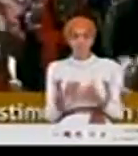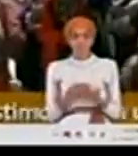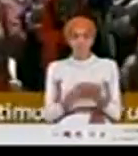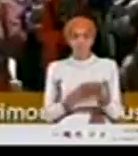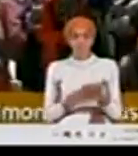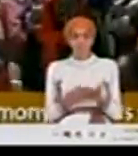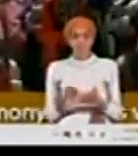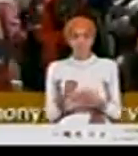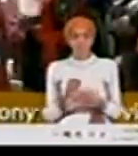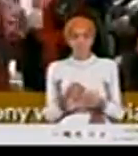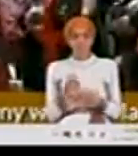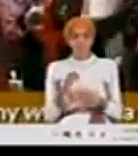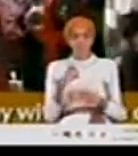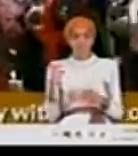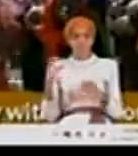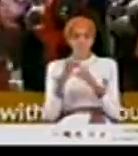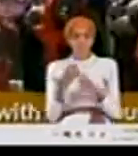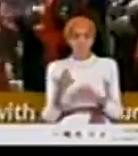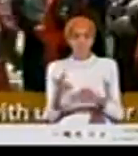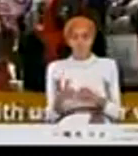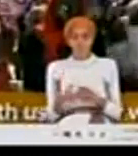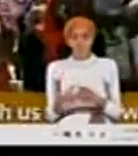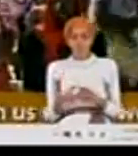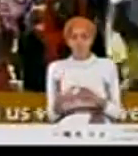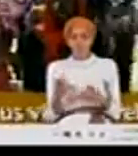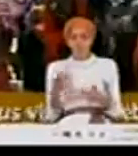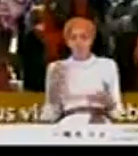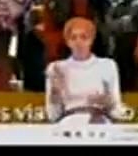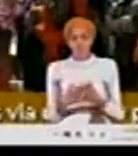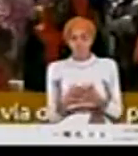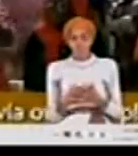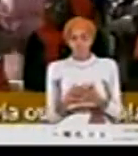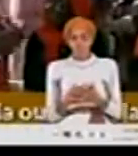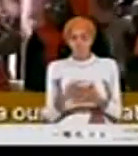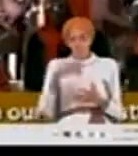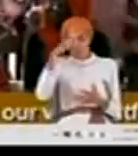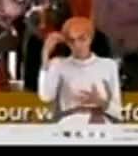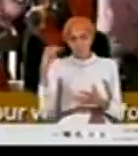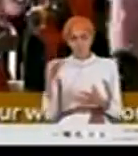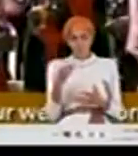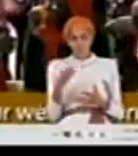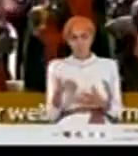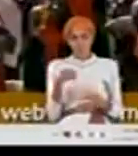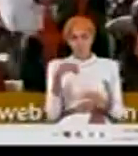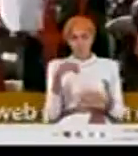he was taken to prison because of his involvement in drugs. And